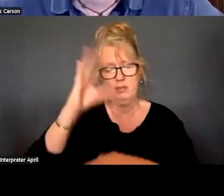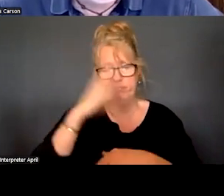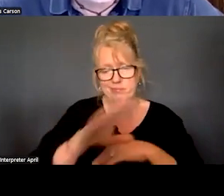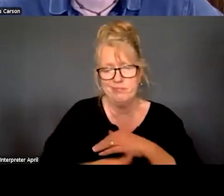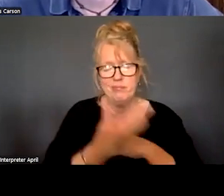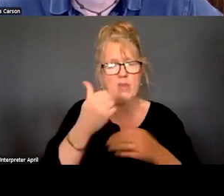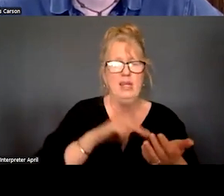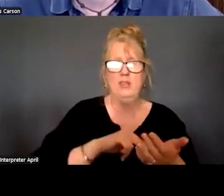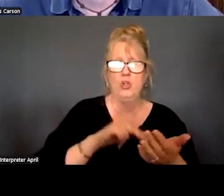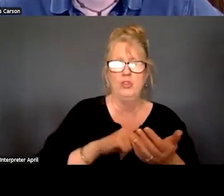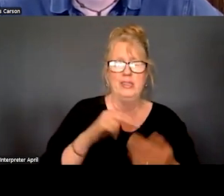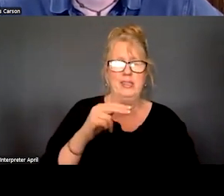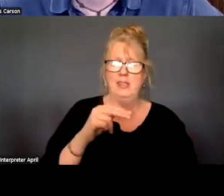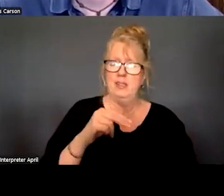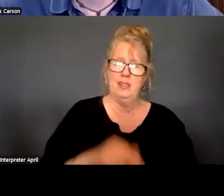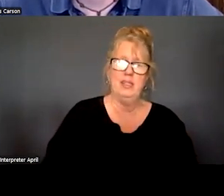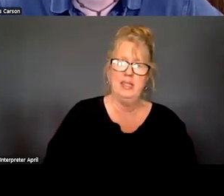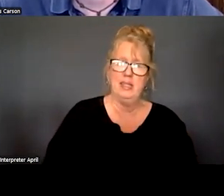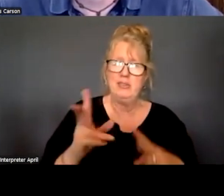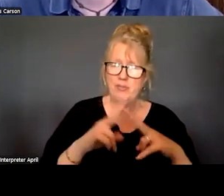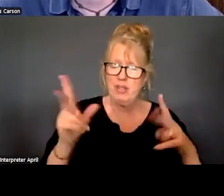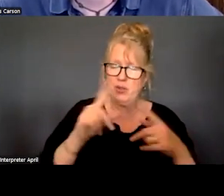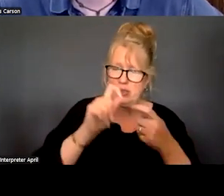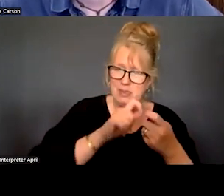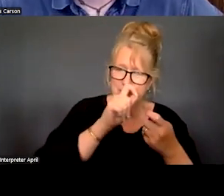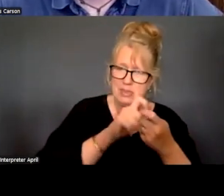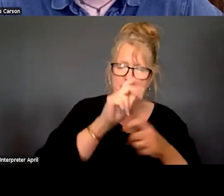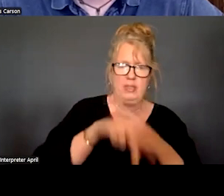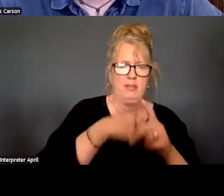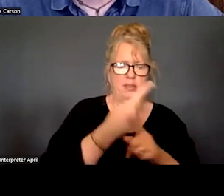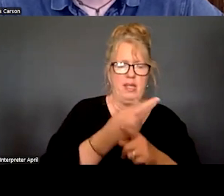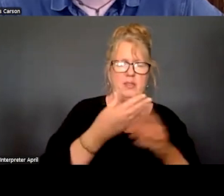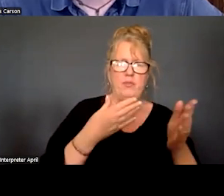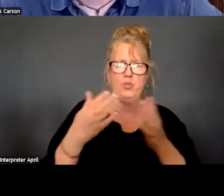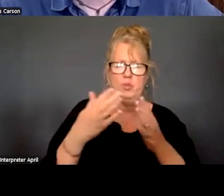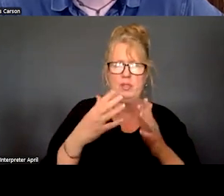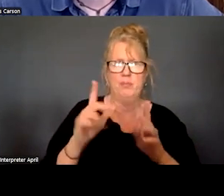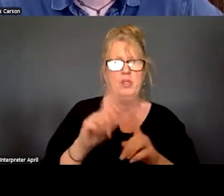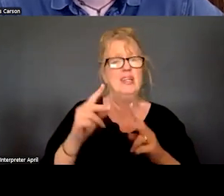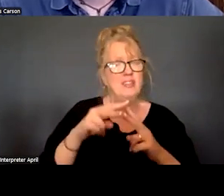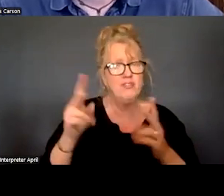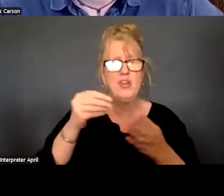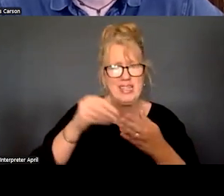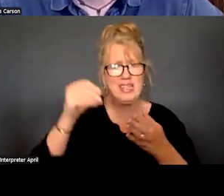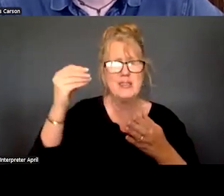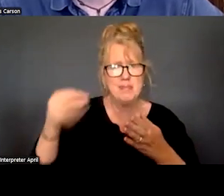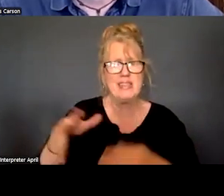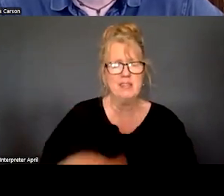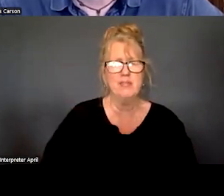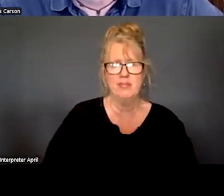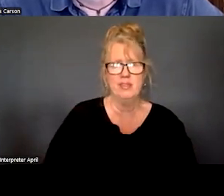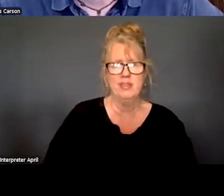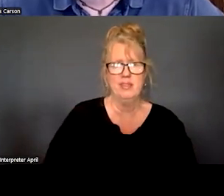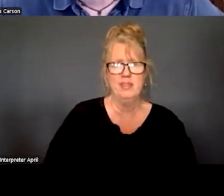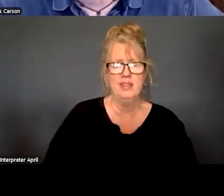is not. It is a very specific kind of service that is also very expensive. So it's not